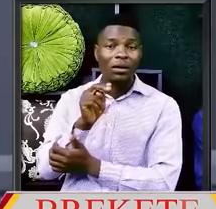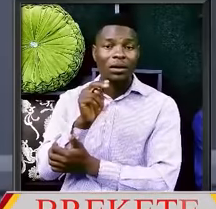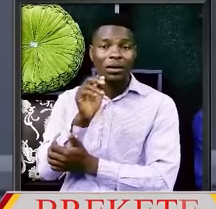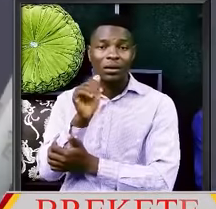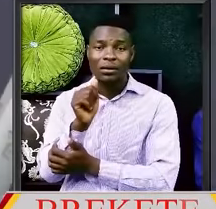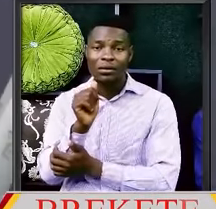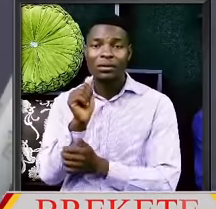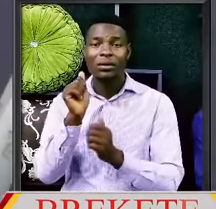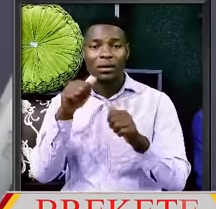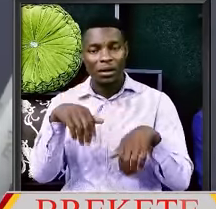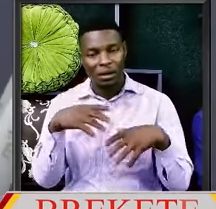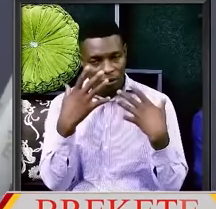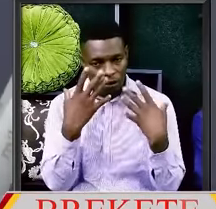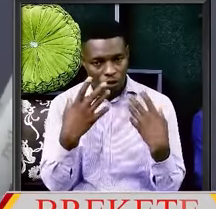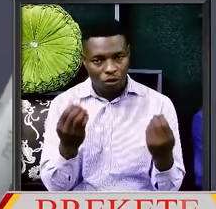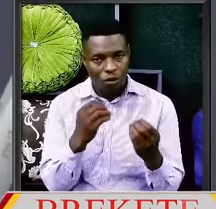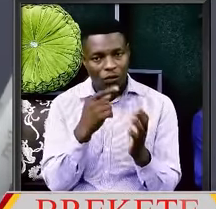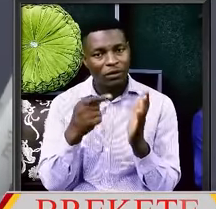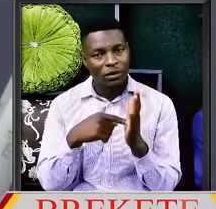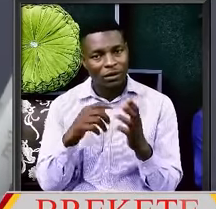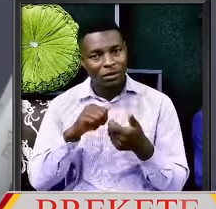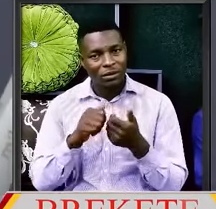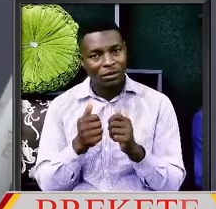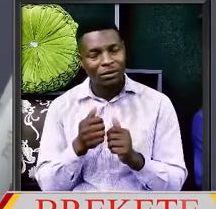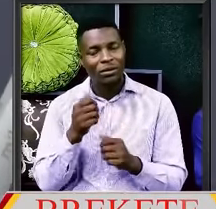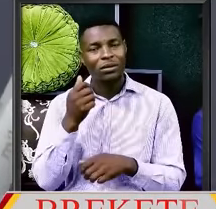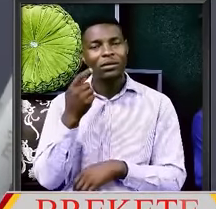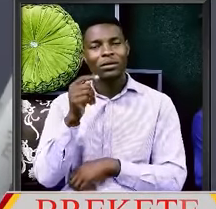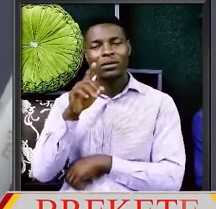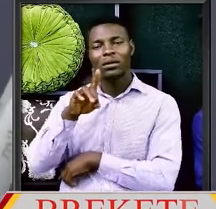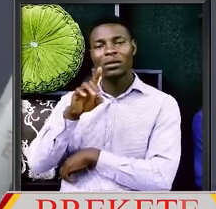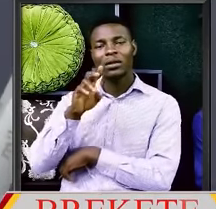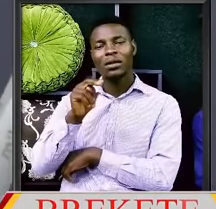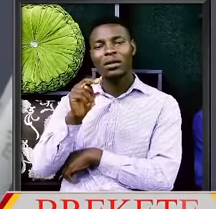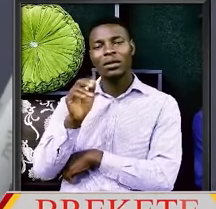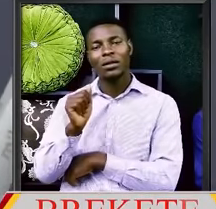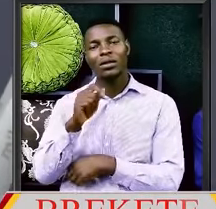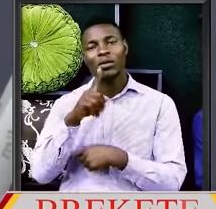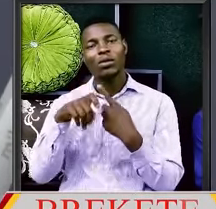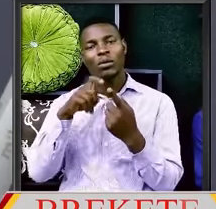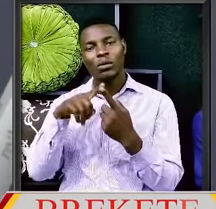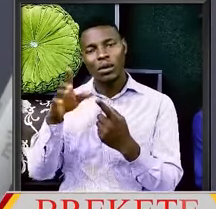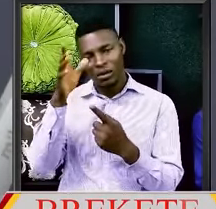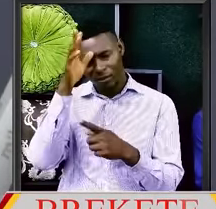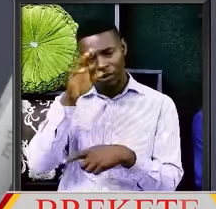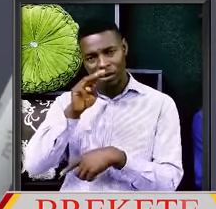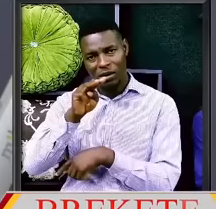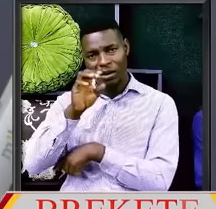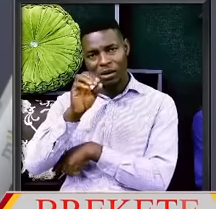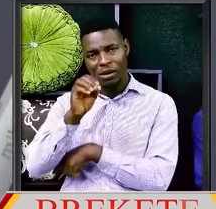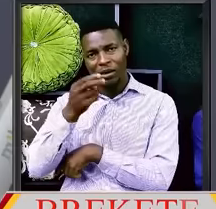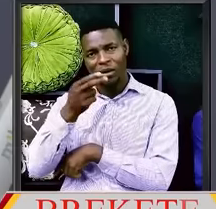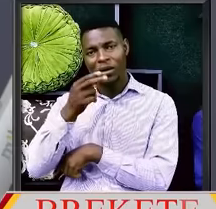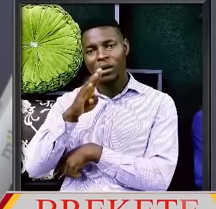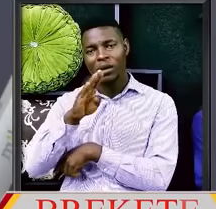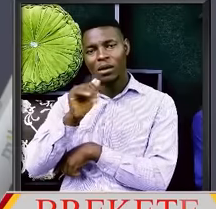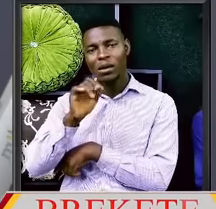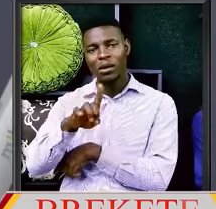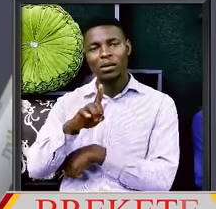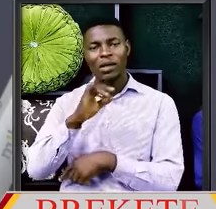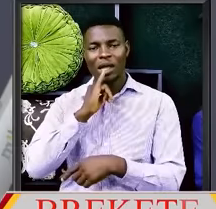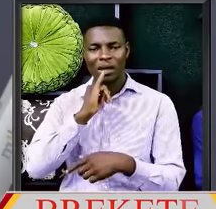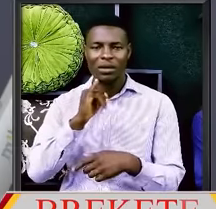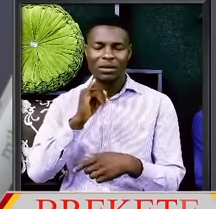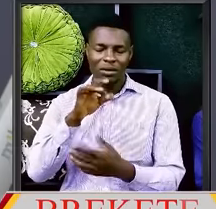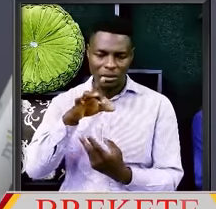this problem. With DNA, when Baba was back, if asking for DNA, this might